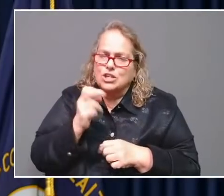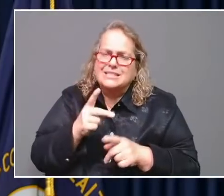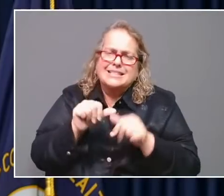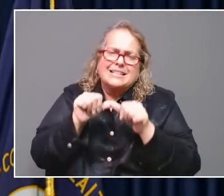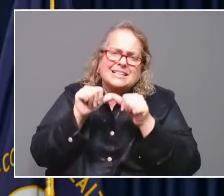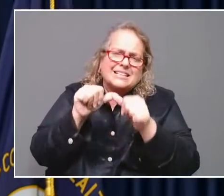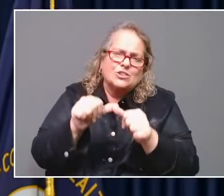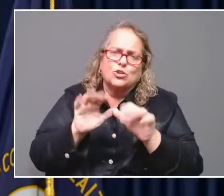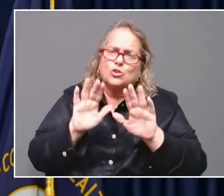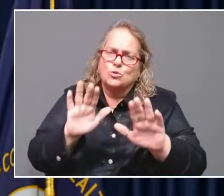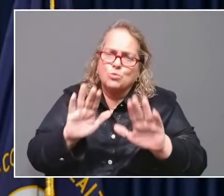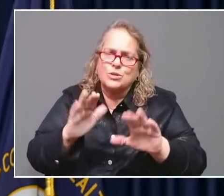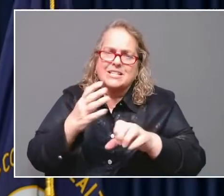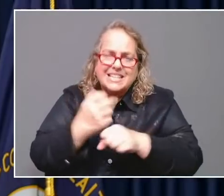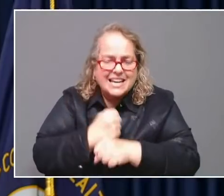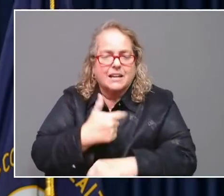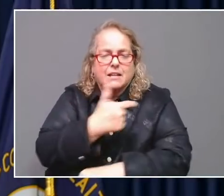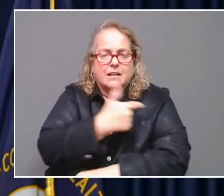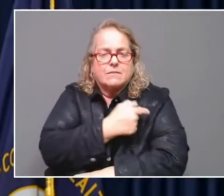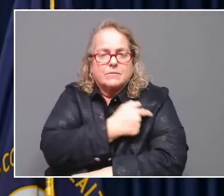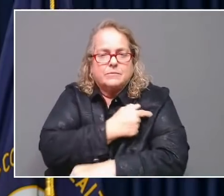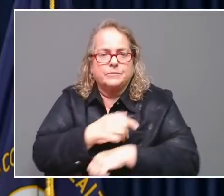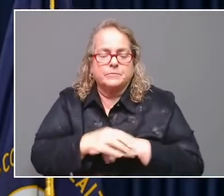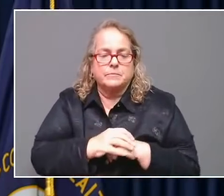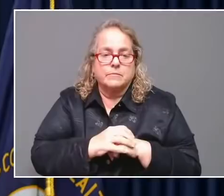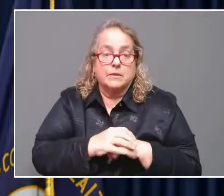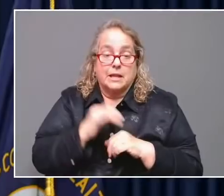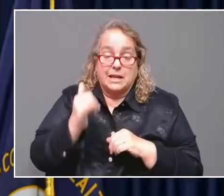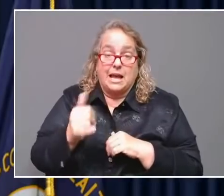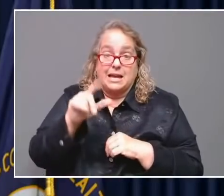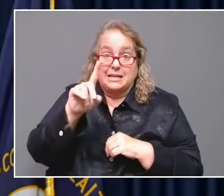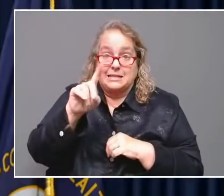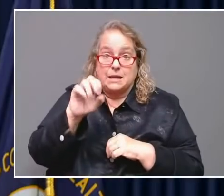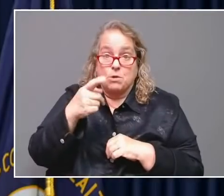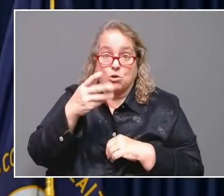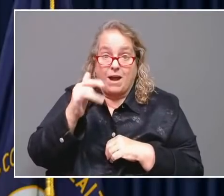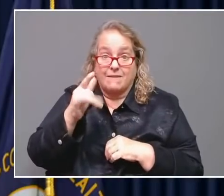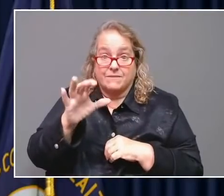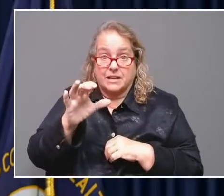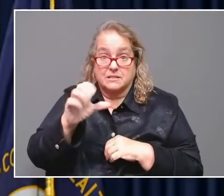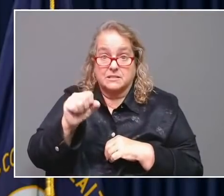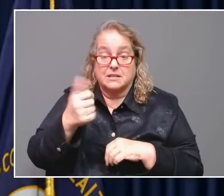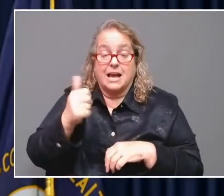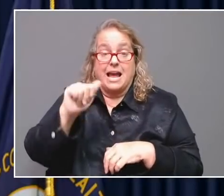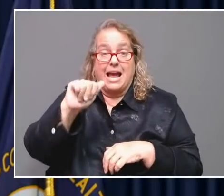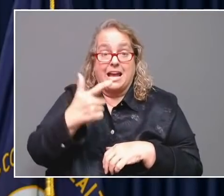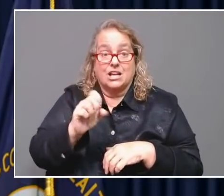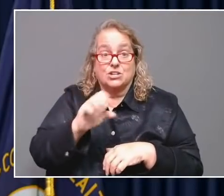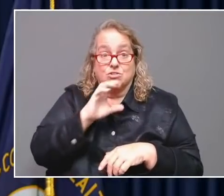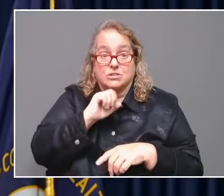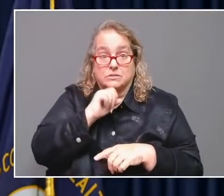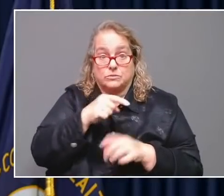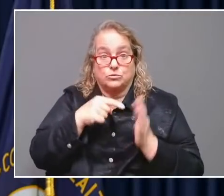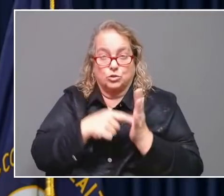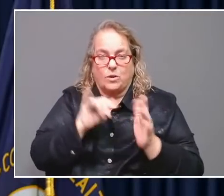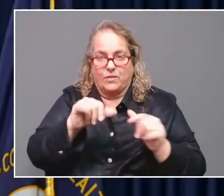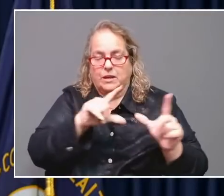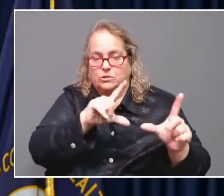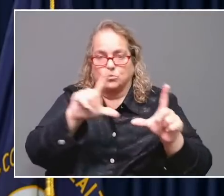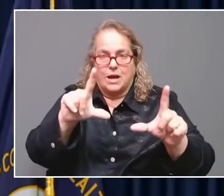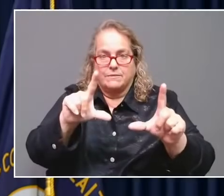let's look at how that breaks down demographically in age. If we can bring that one up. Again,